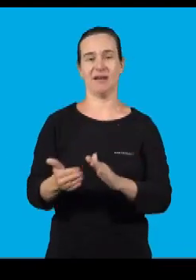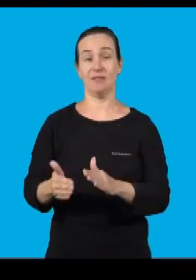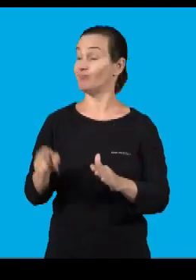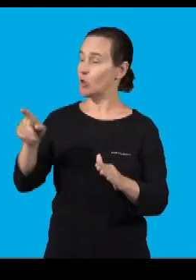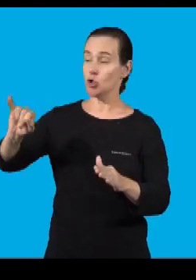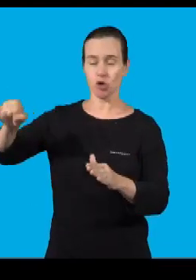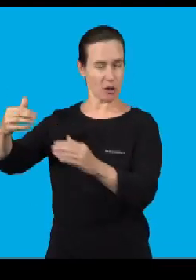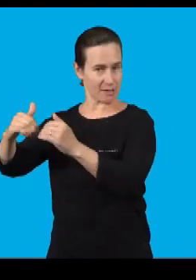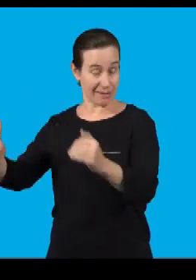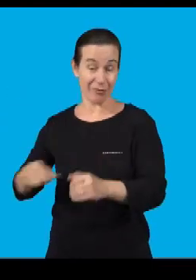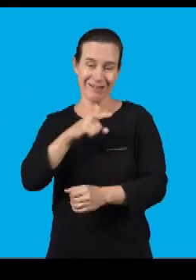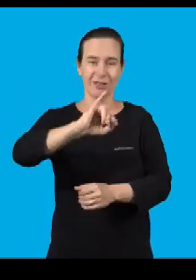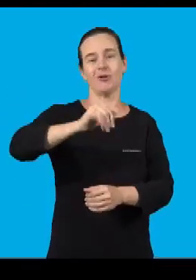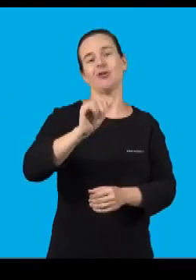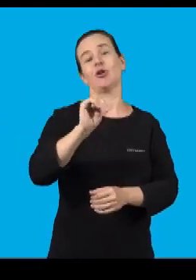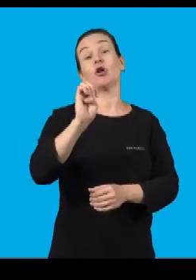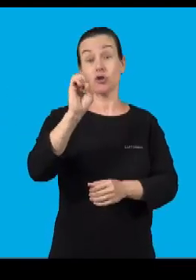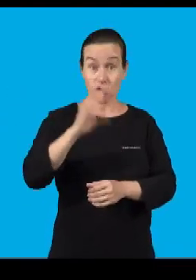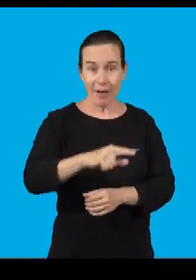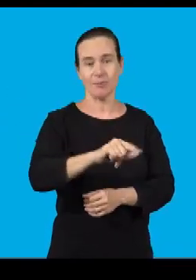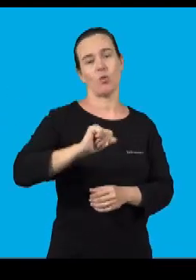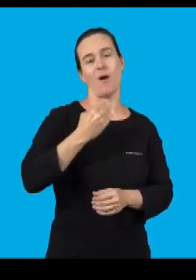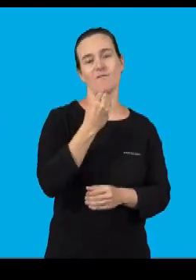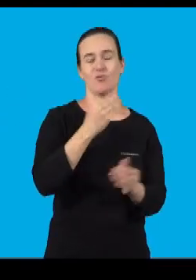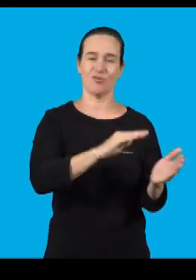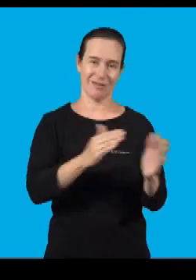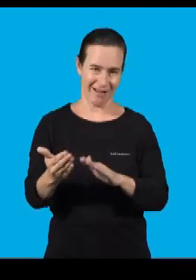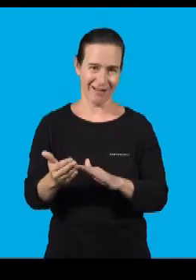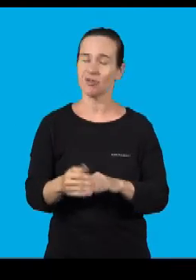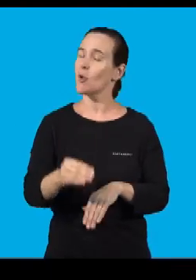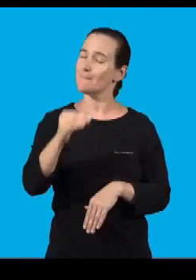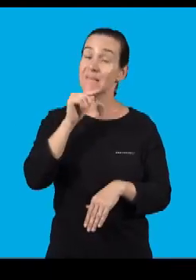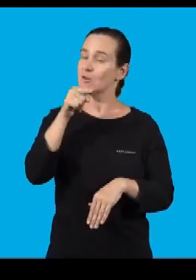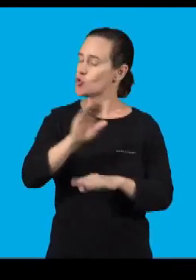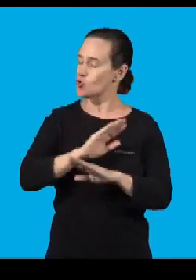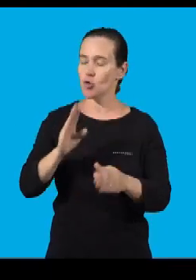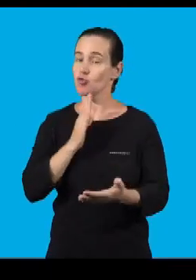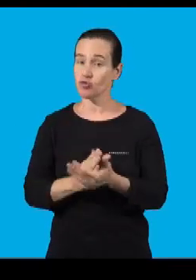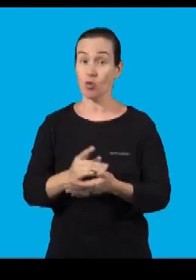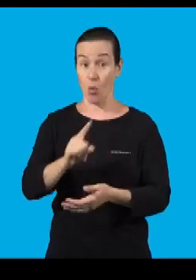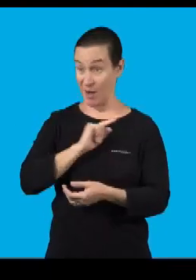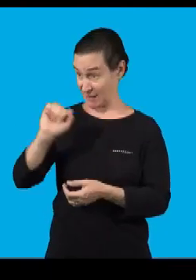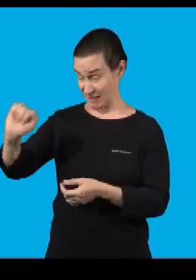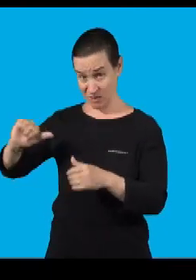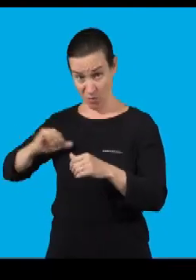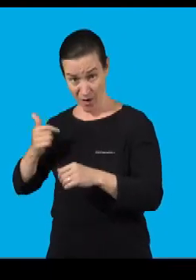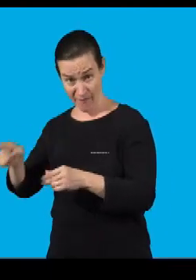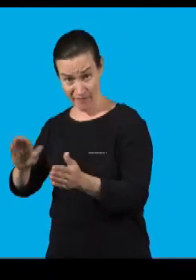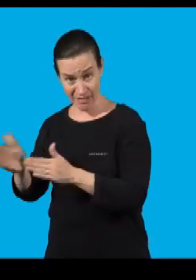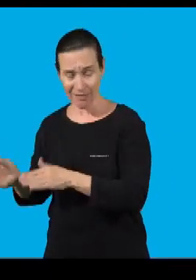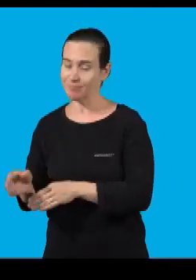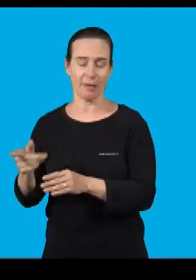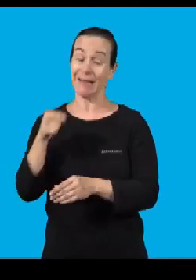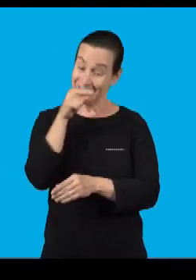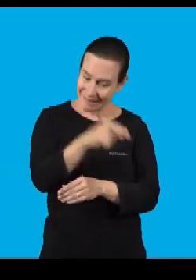So the statement is false because it is not John's wife who passed away. It is James Jarvis's